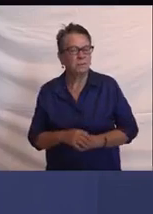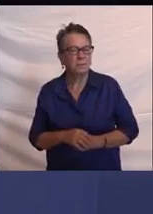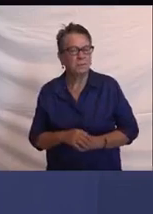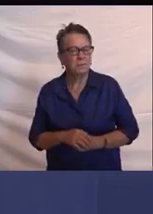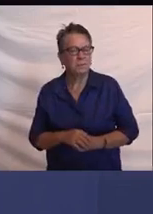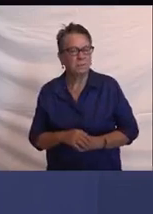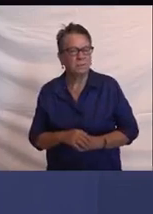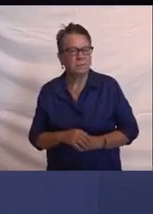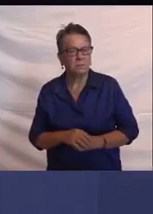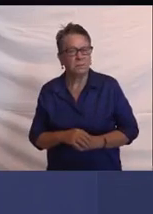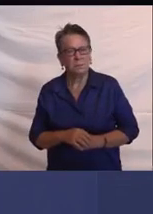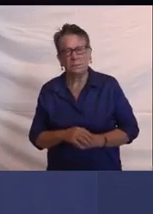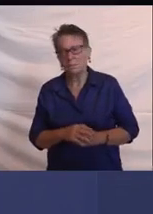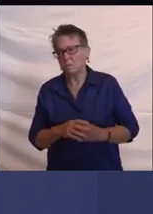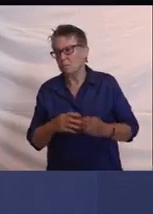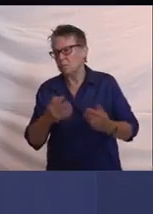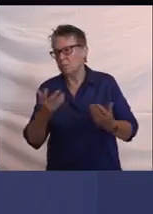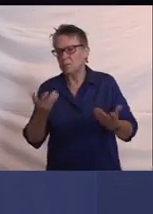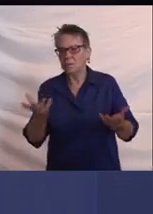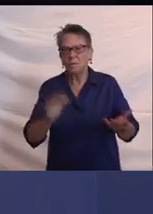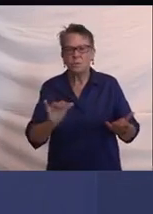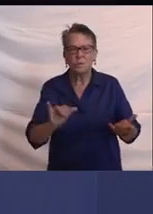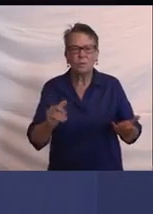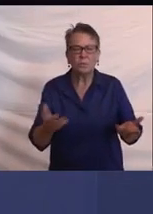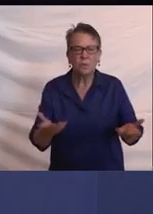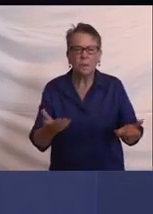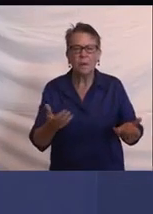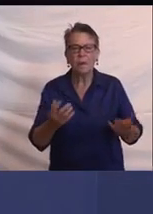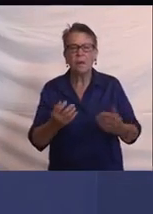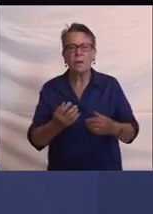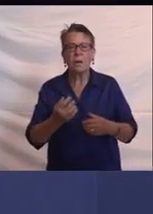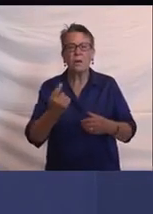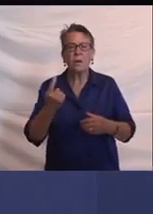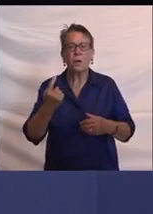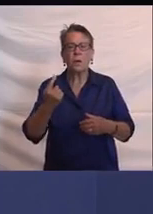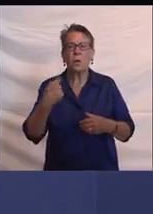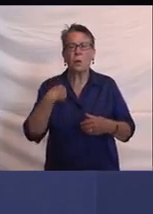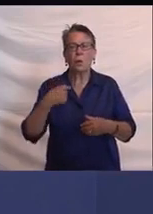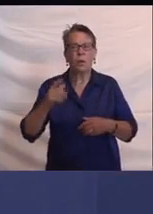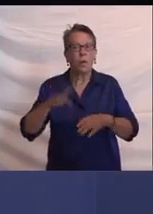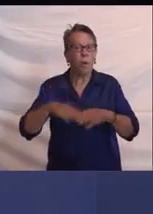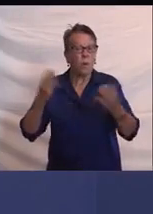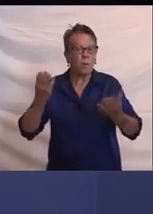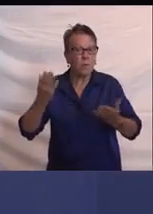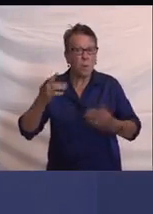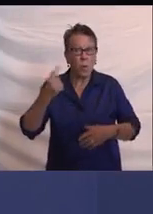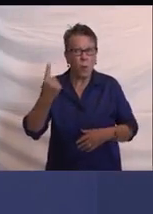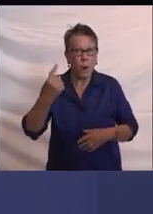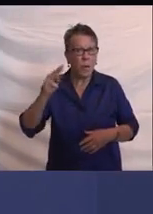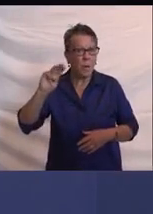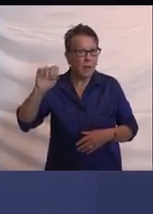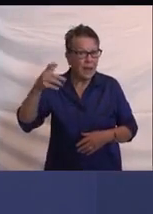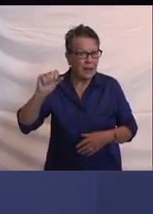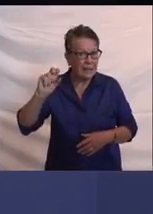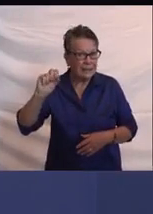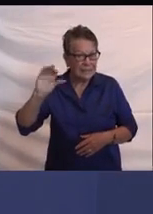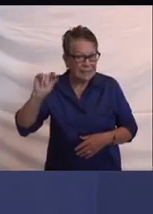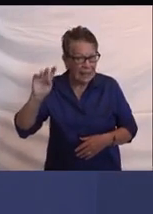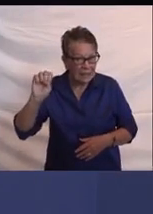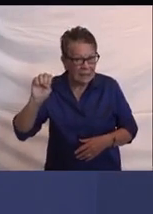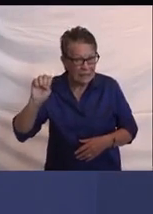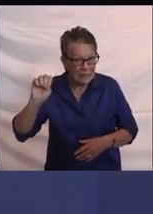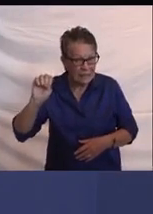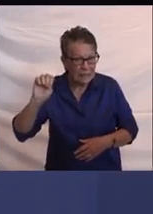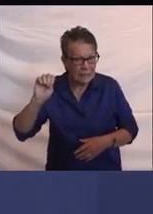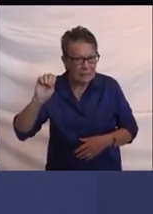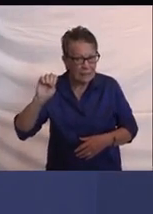and probably one mega site to begin with, and then adding as we add more individuals. Does the 1.1 include the seniors? So